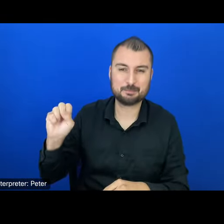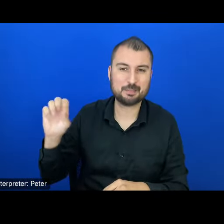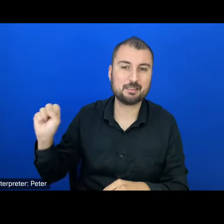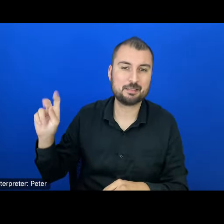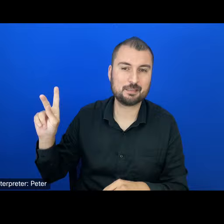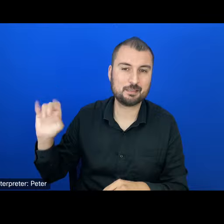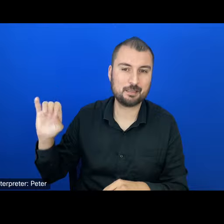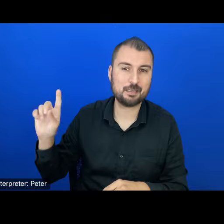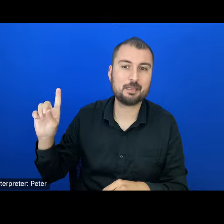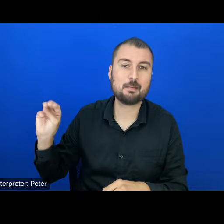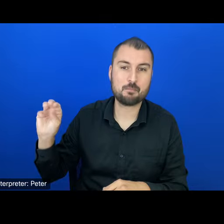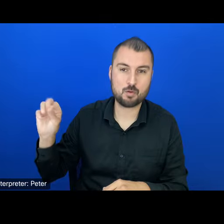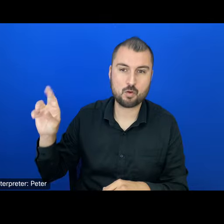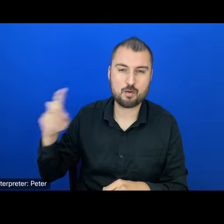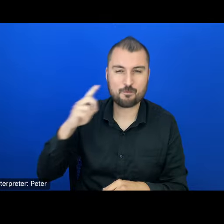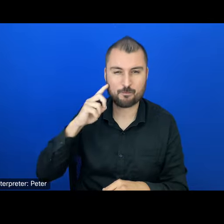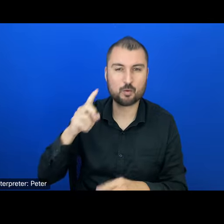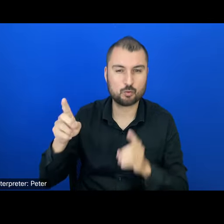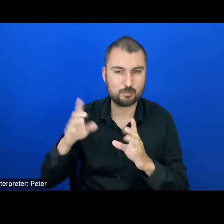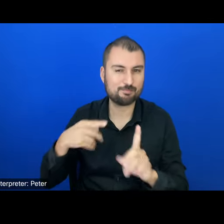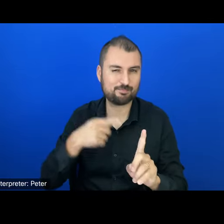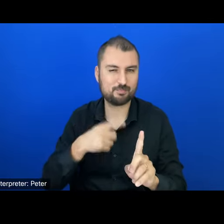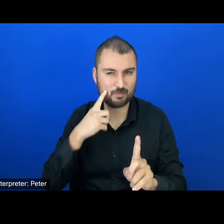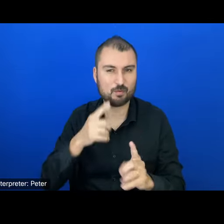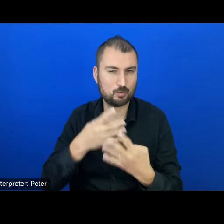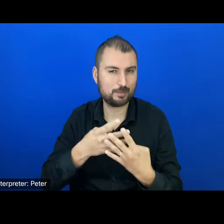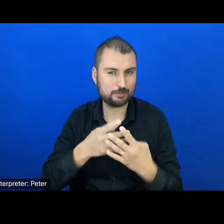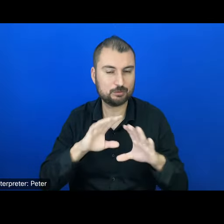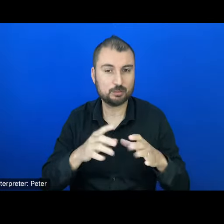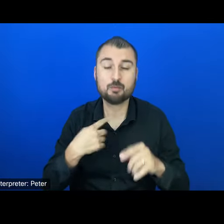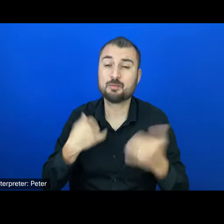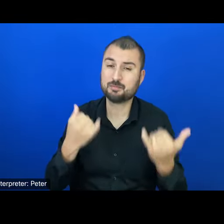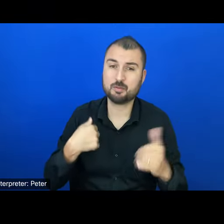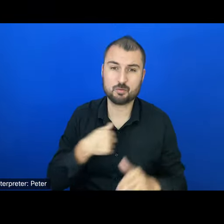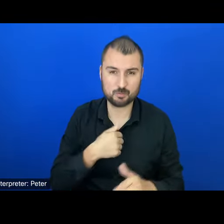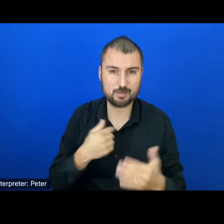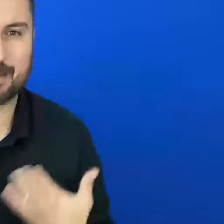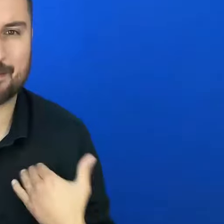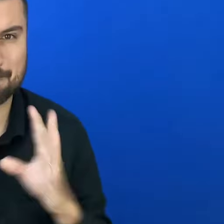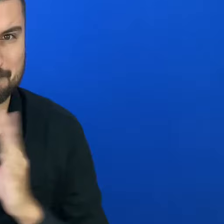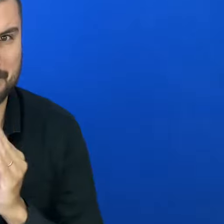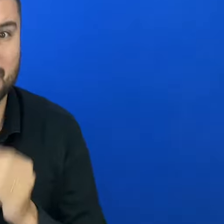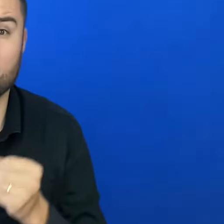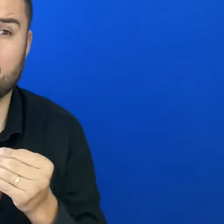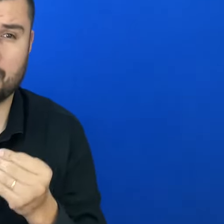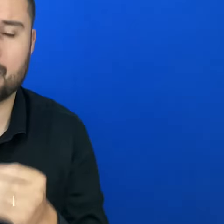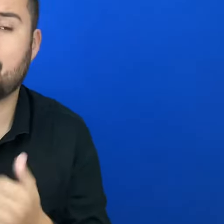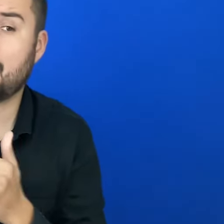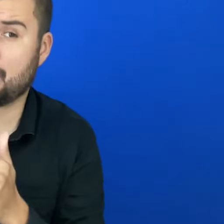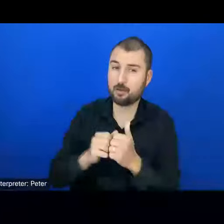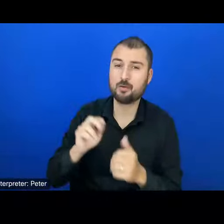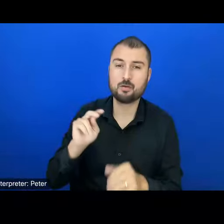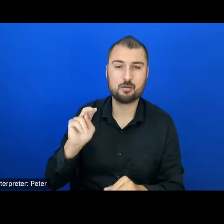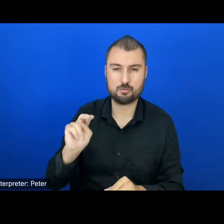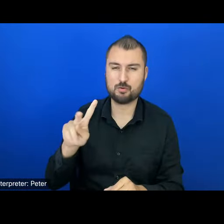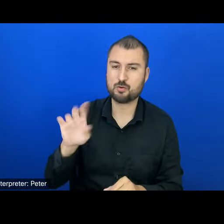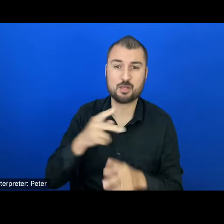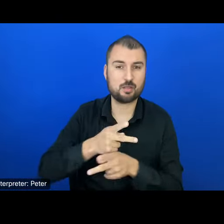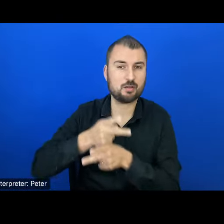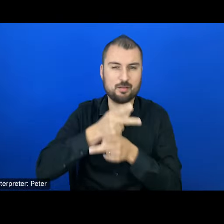for the Department of Corrections. Thank you. They're currently having meetings on how the nursery and stuff would work, and we're currently looking at places like